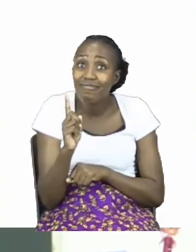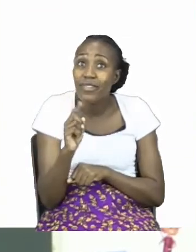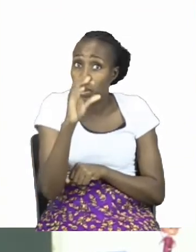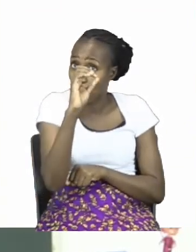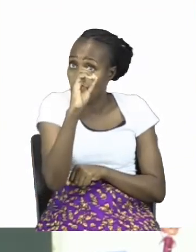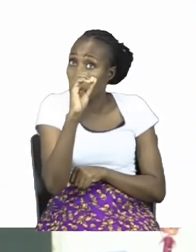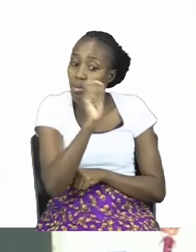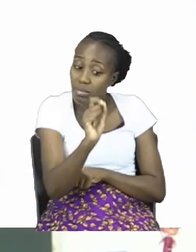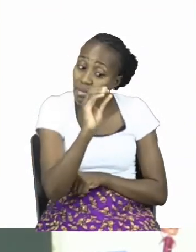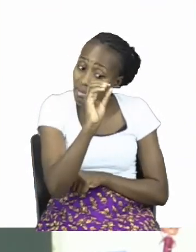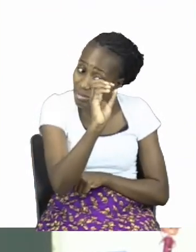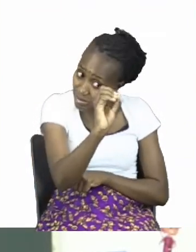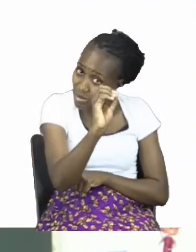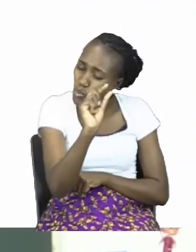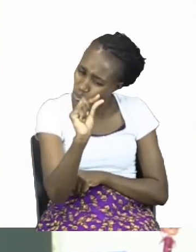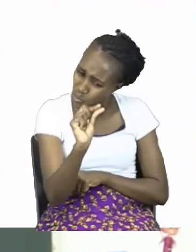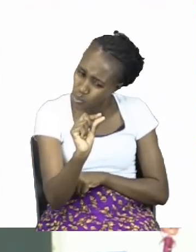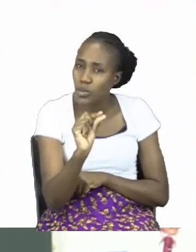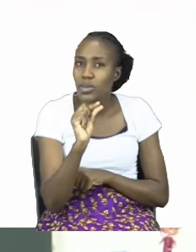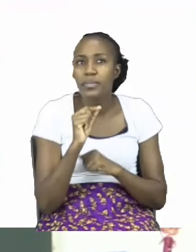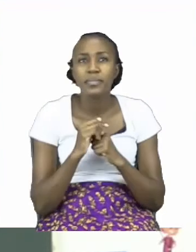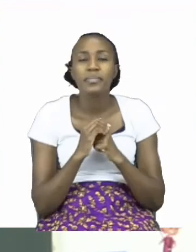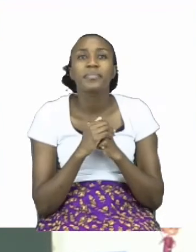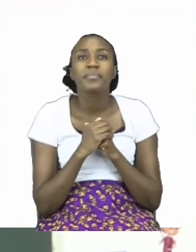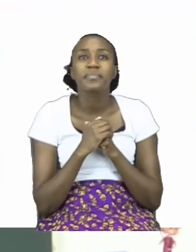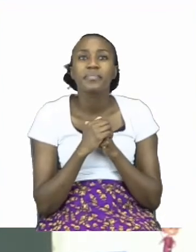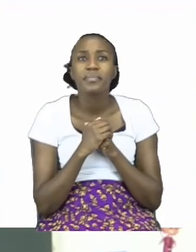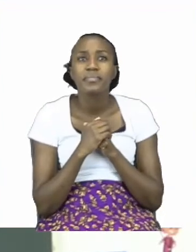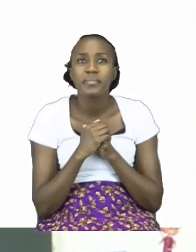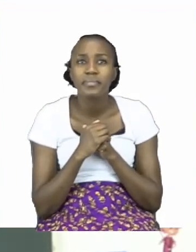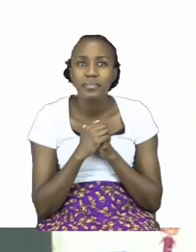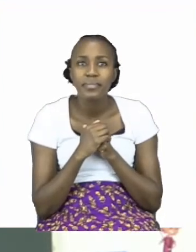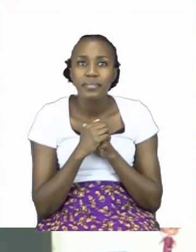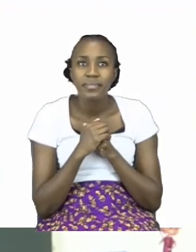the smallest number that is there is the number 0.